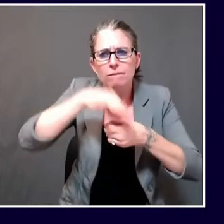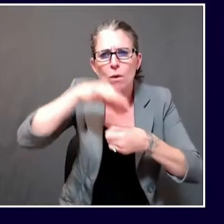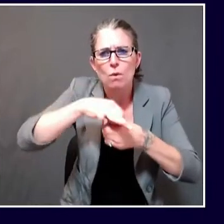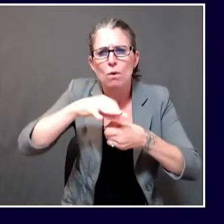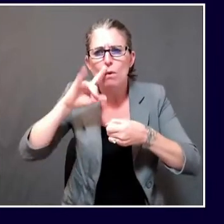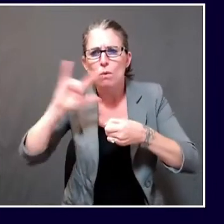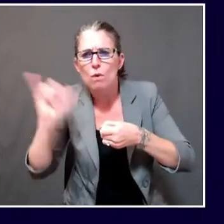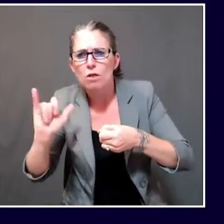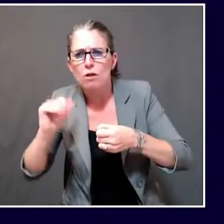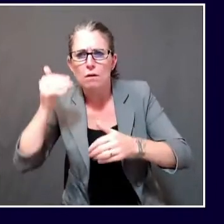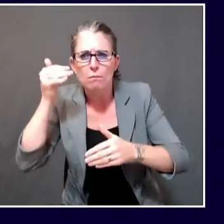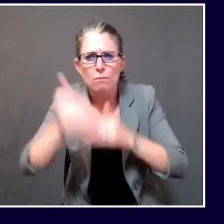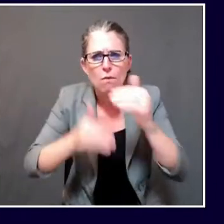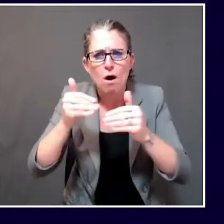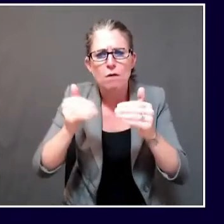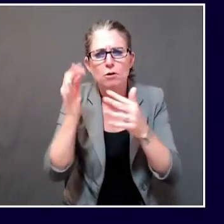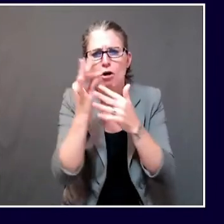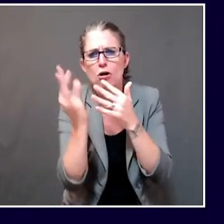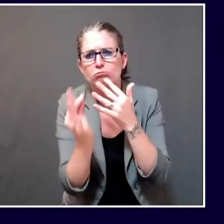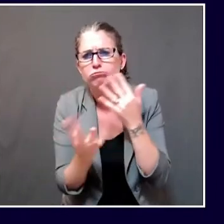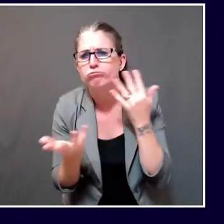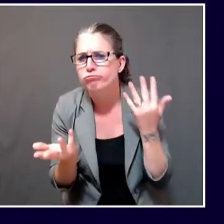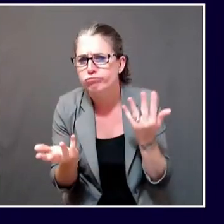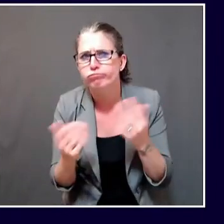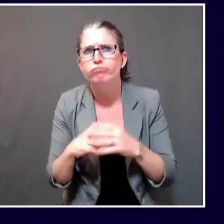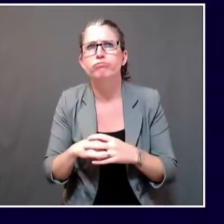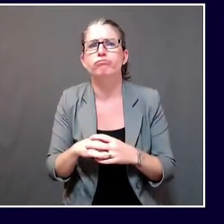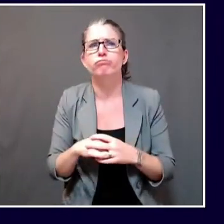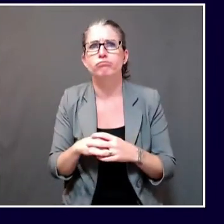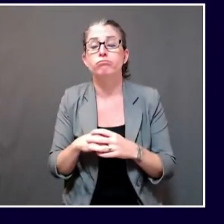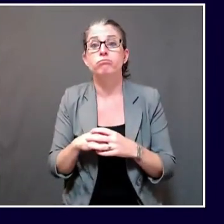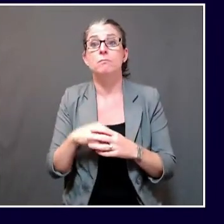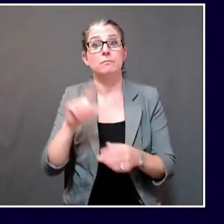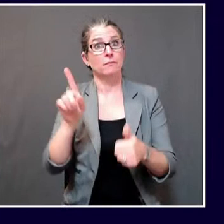an update on COVID-19 and then turn things over to Secretary Dunlap.